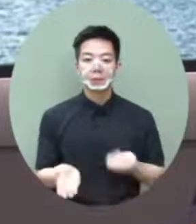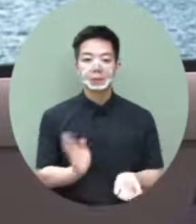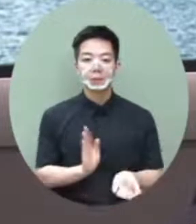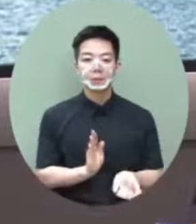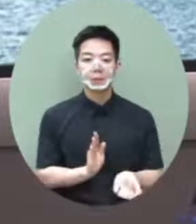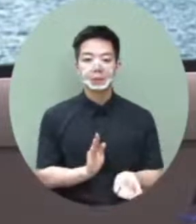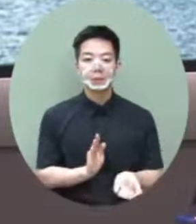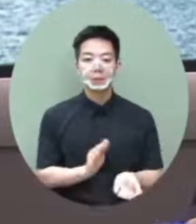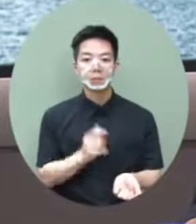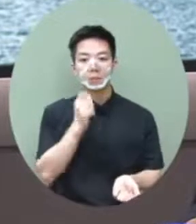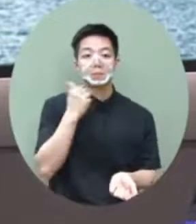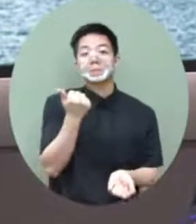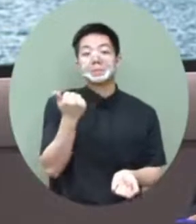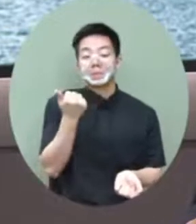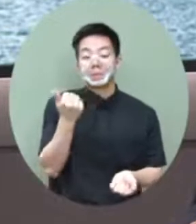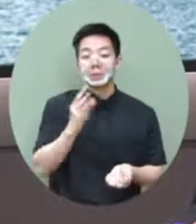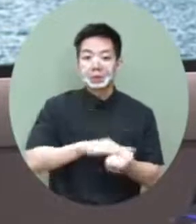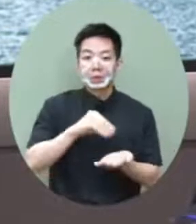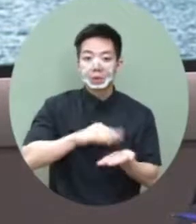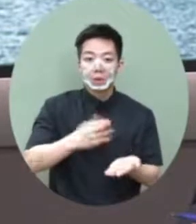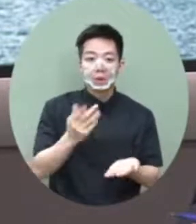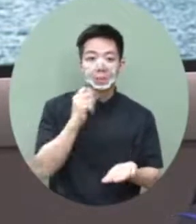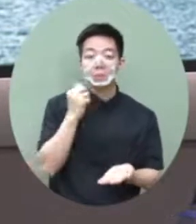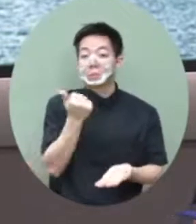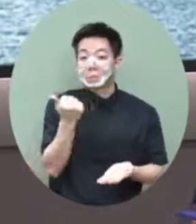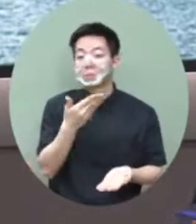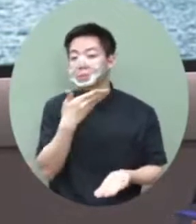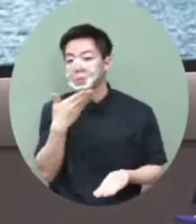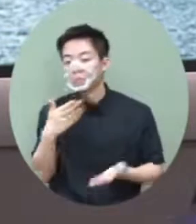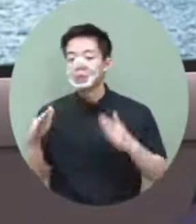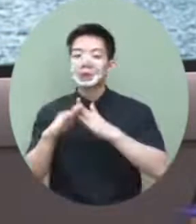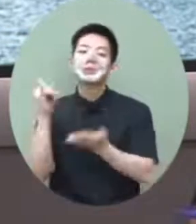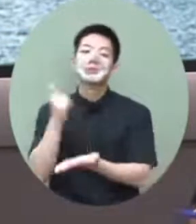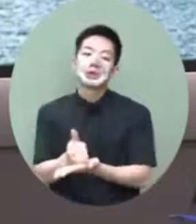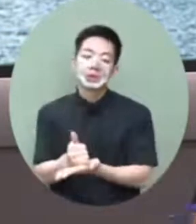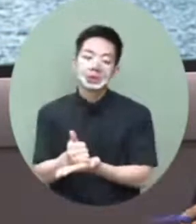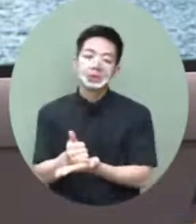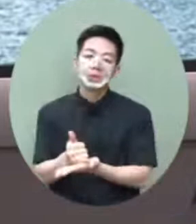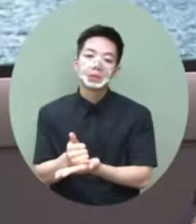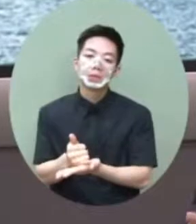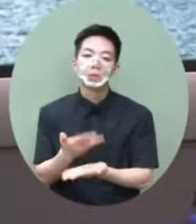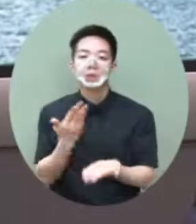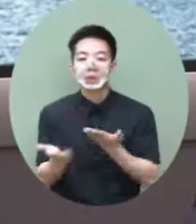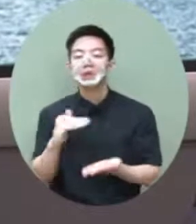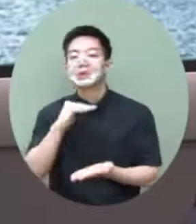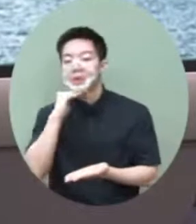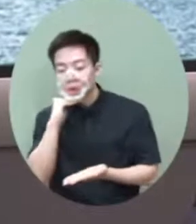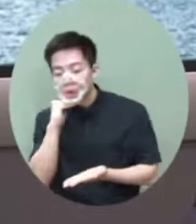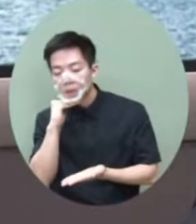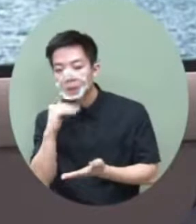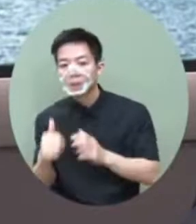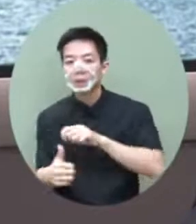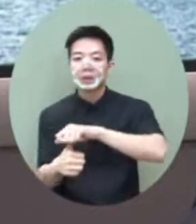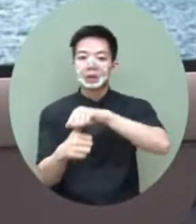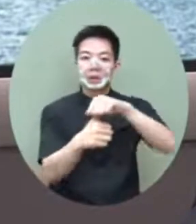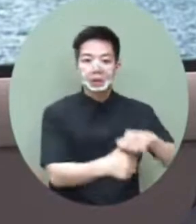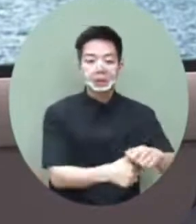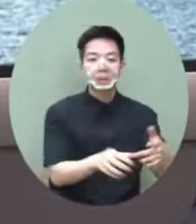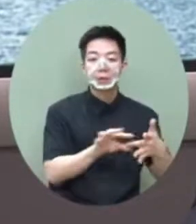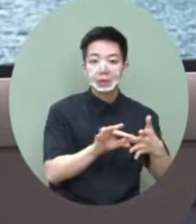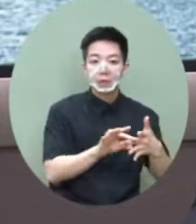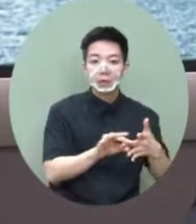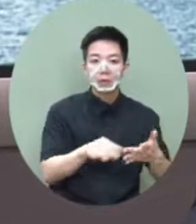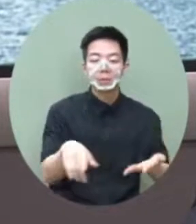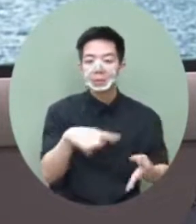isolation facilities. And for younger asymptomatic patients, they may be isolated